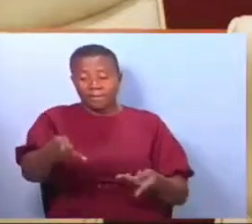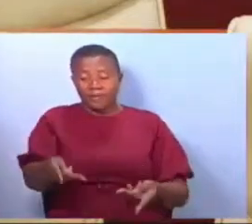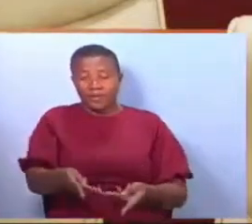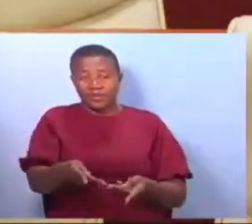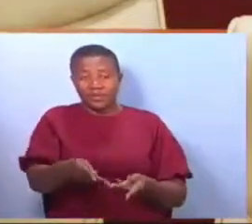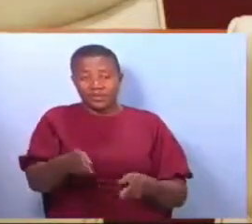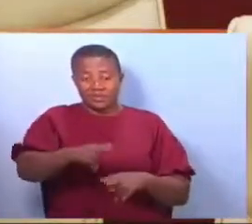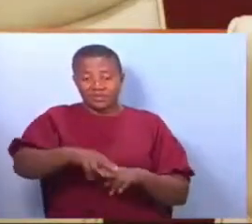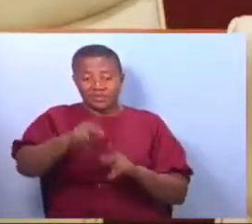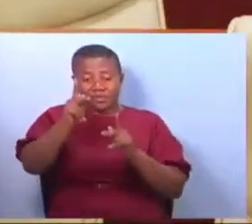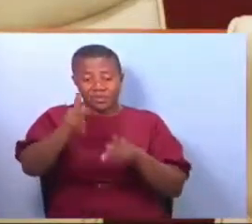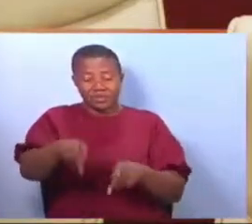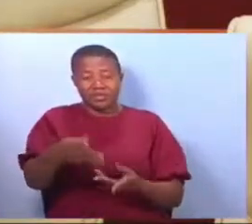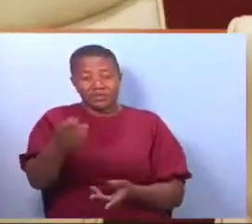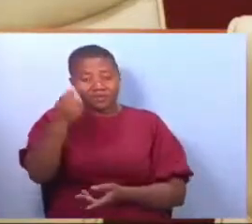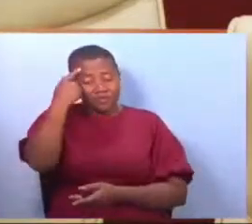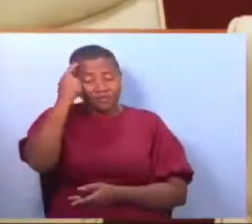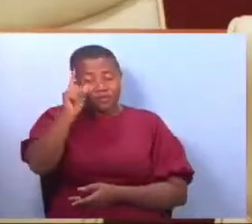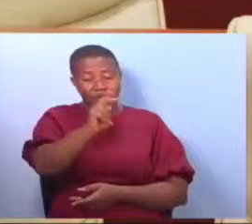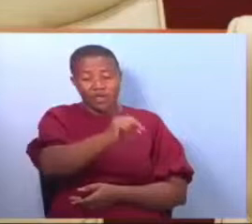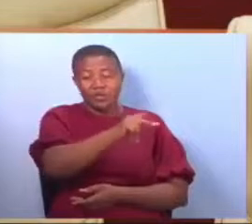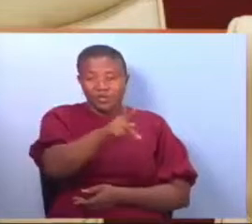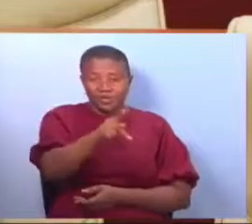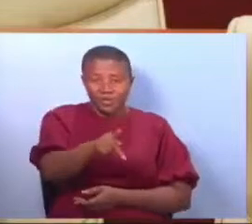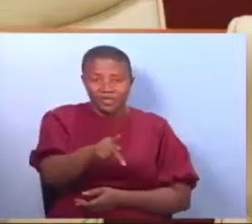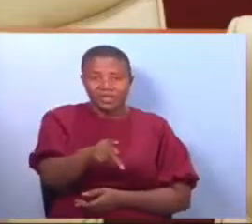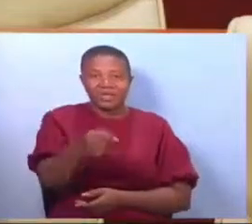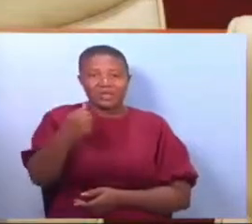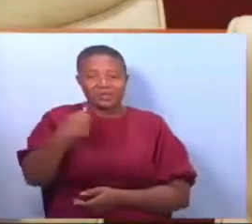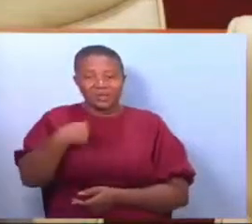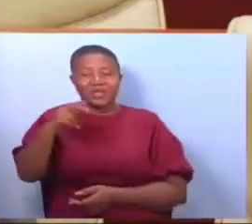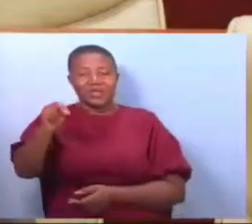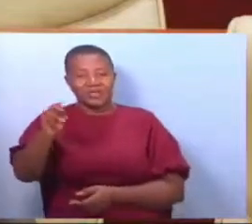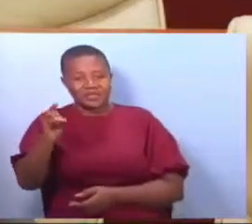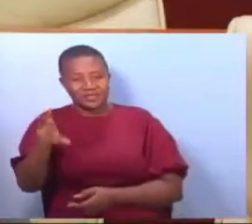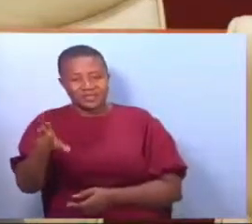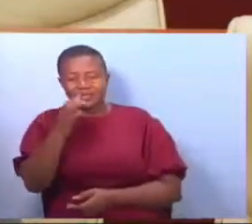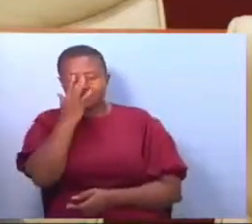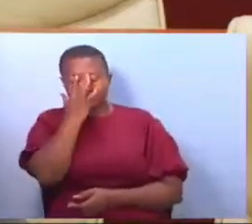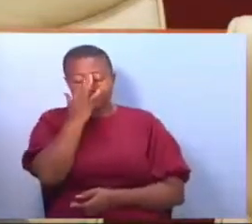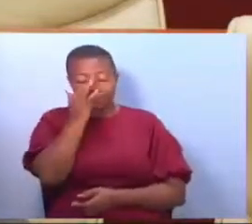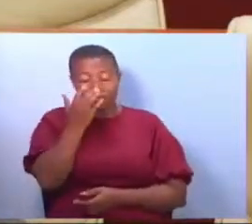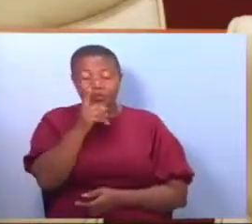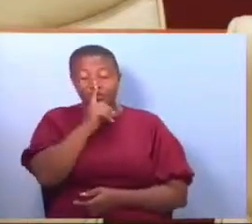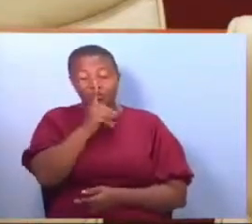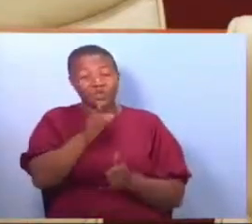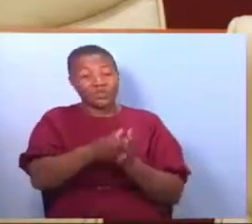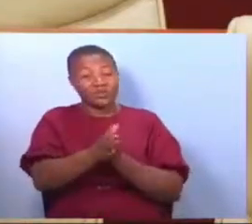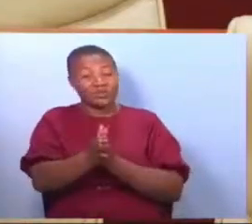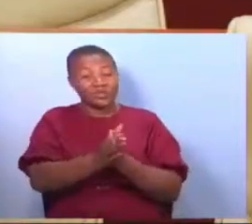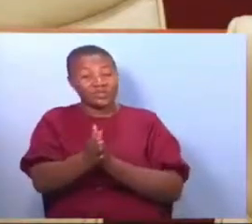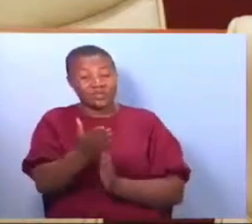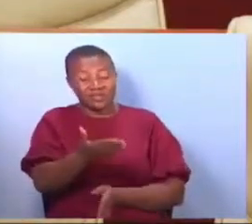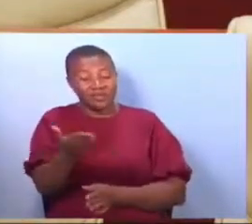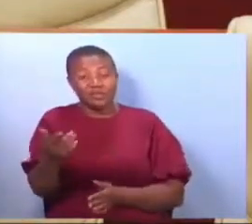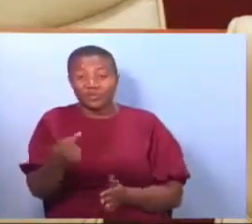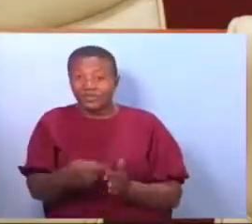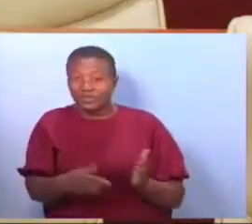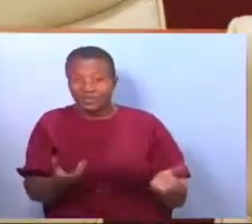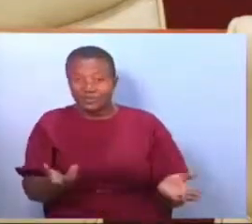candidate for the NDC. And in fact, Mr. Speaker, the interesting thing is that